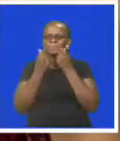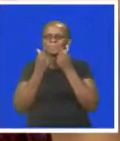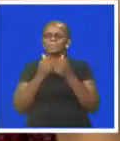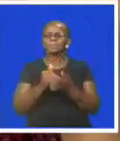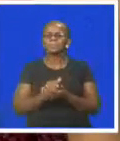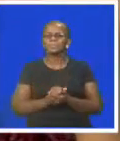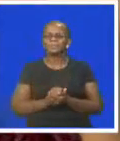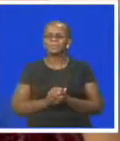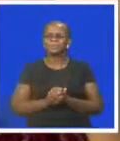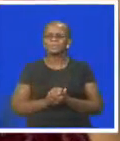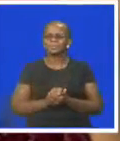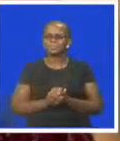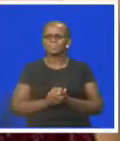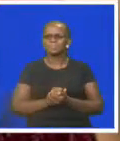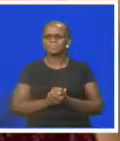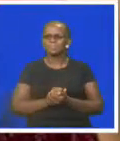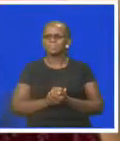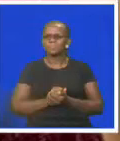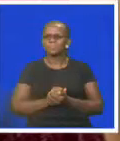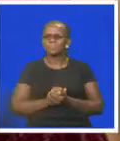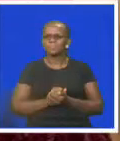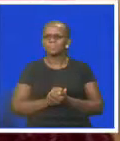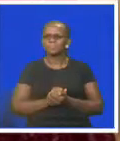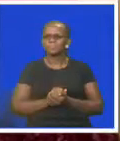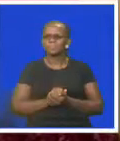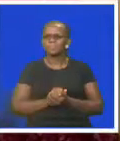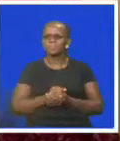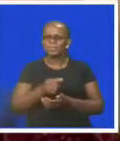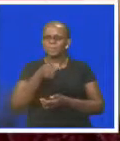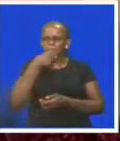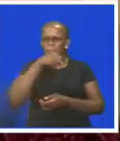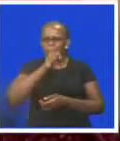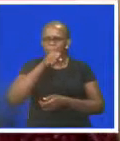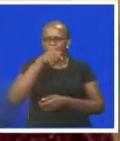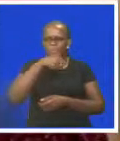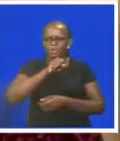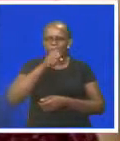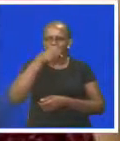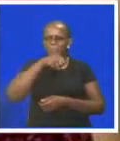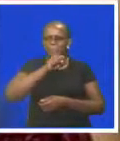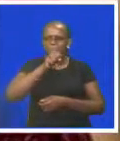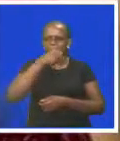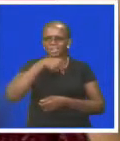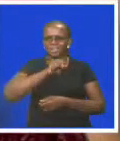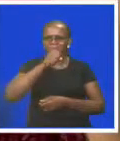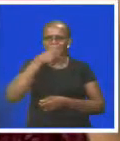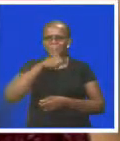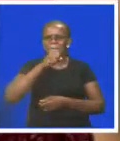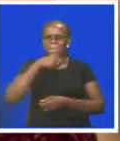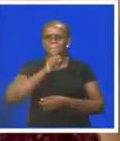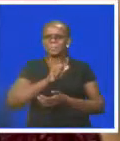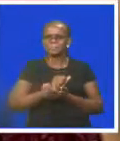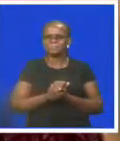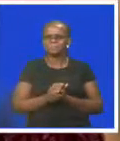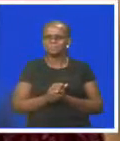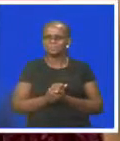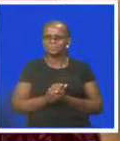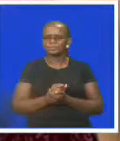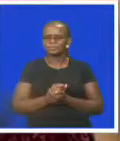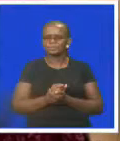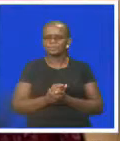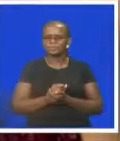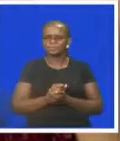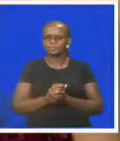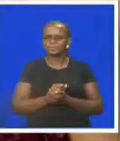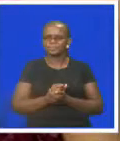cat. And here, this is a pig. This is a pig. And here we have